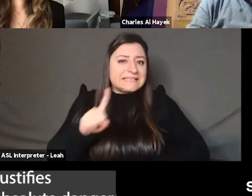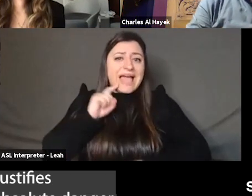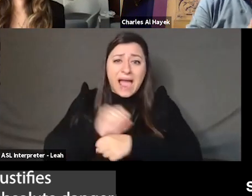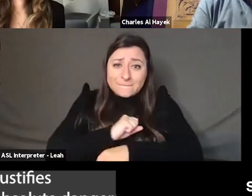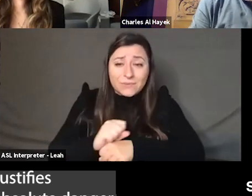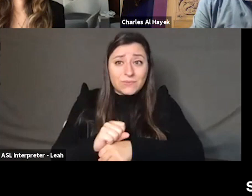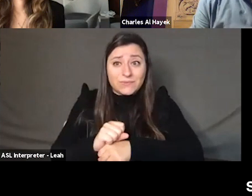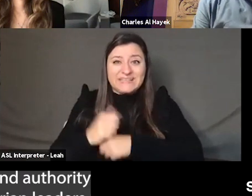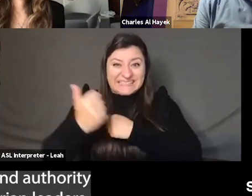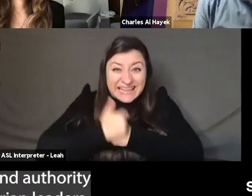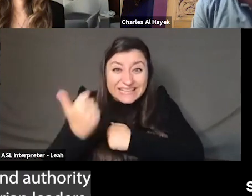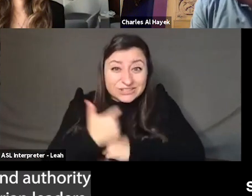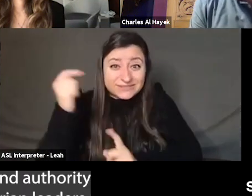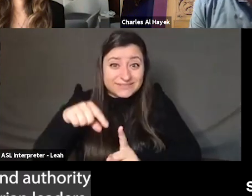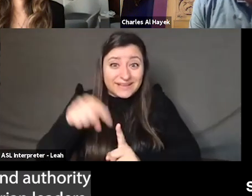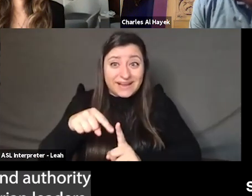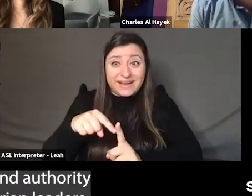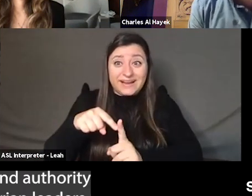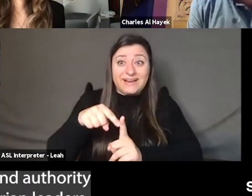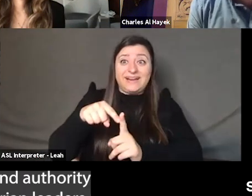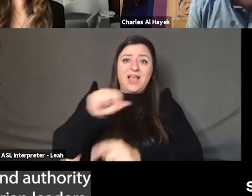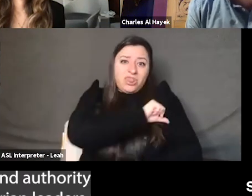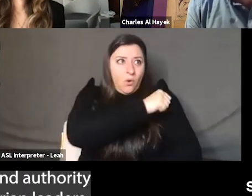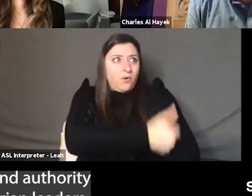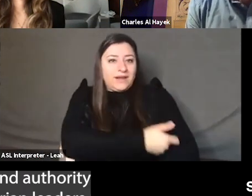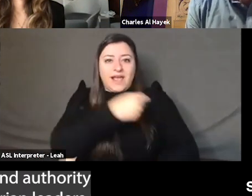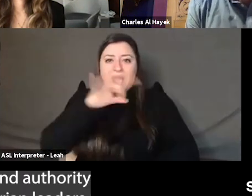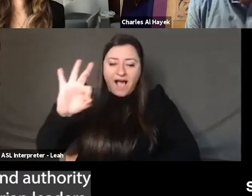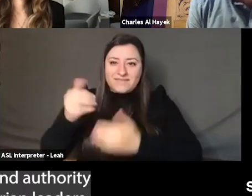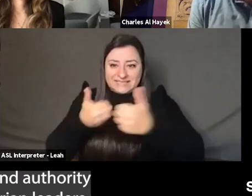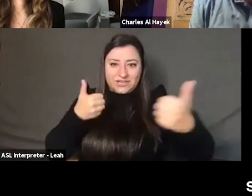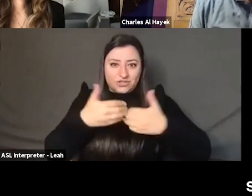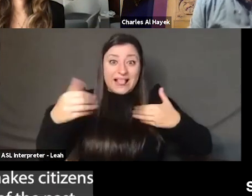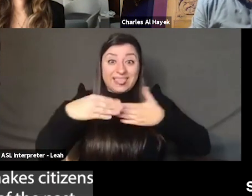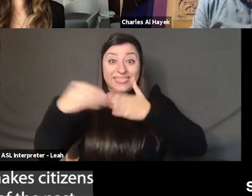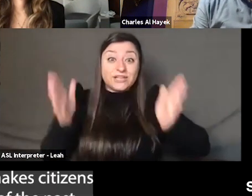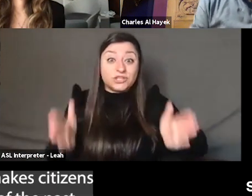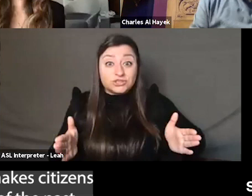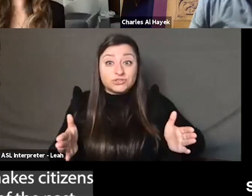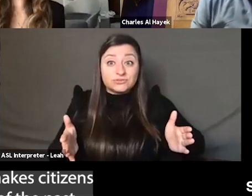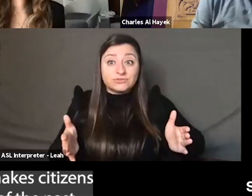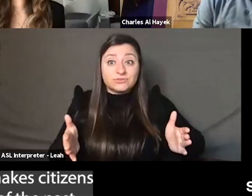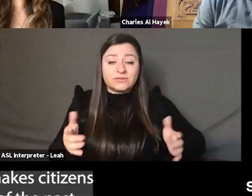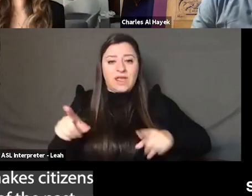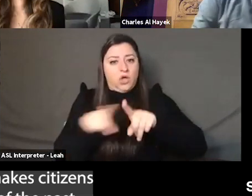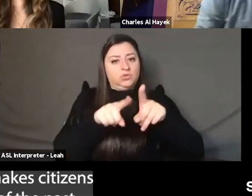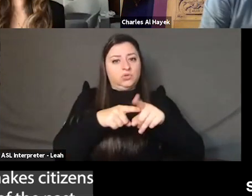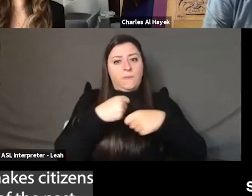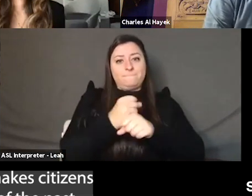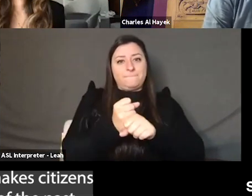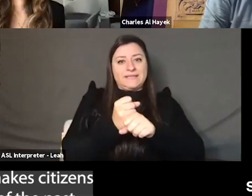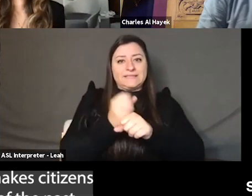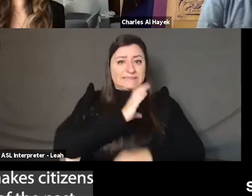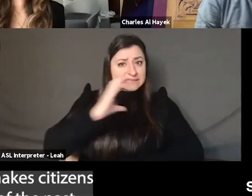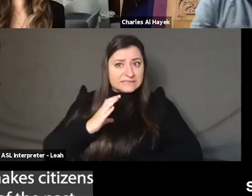absolute danger, the power and authority of the sectarian leaders. And also it makes